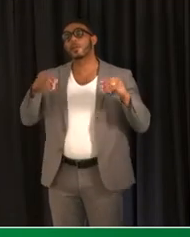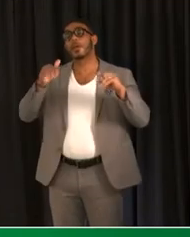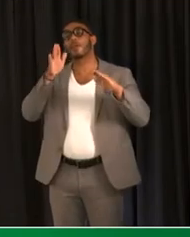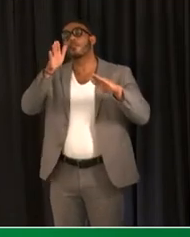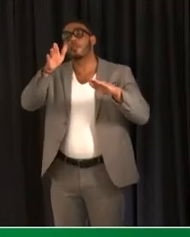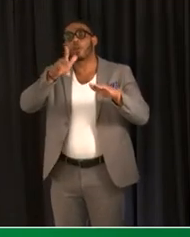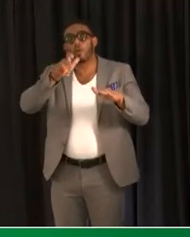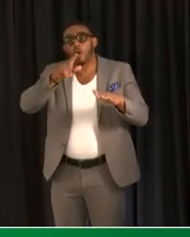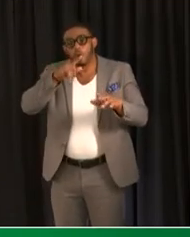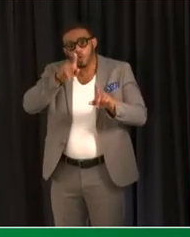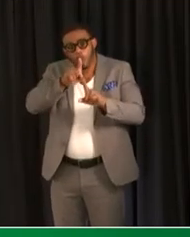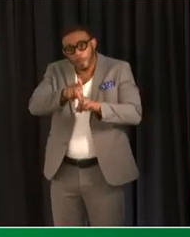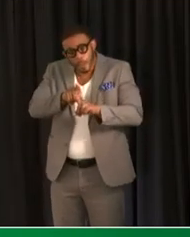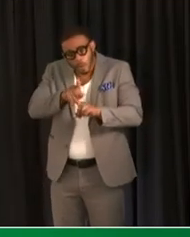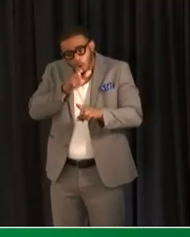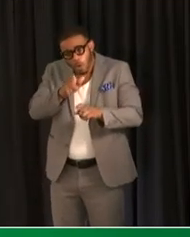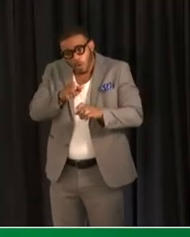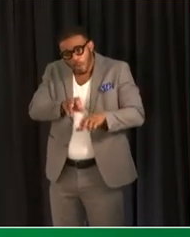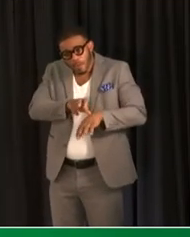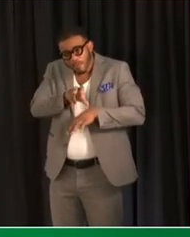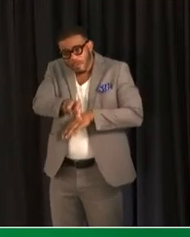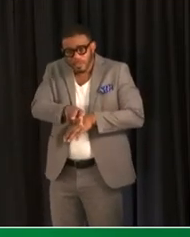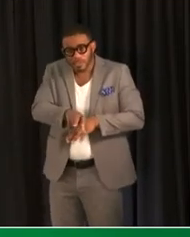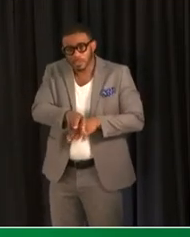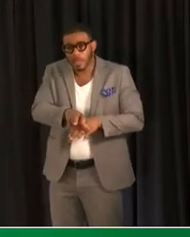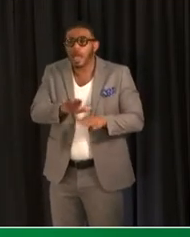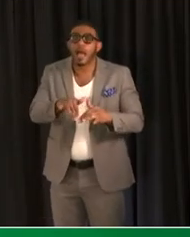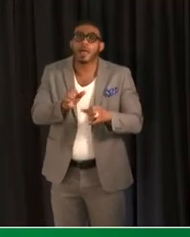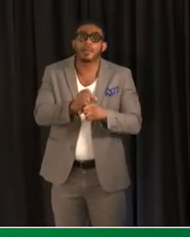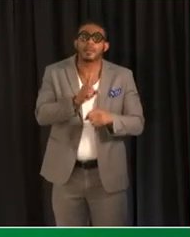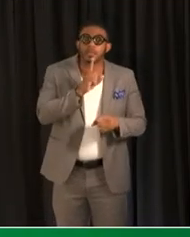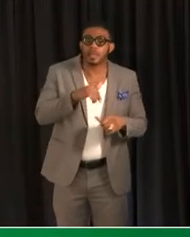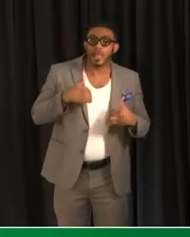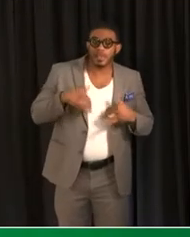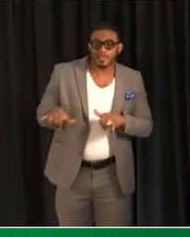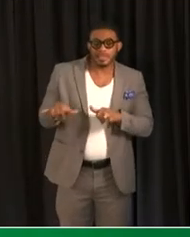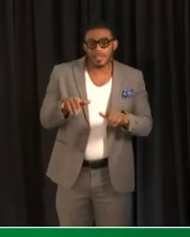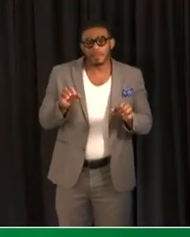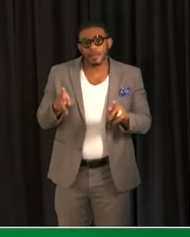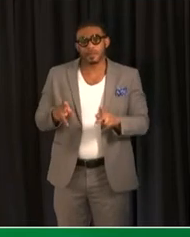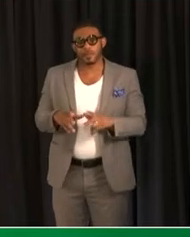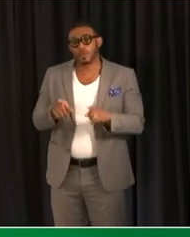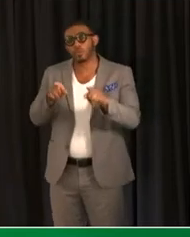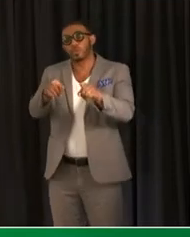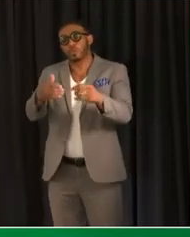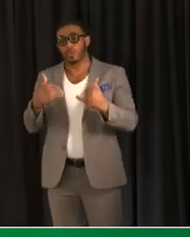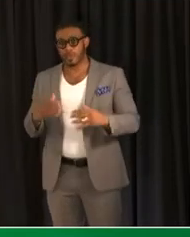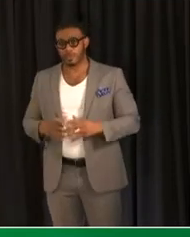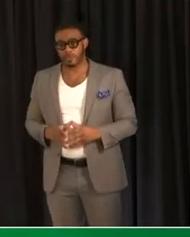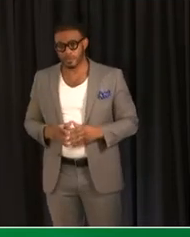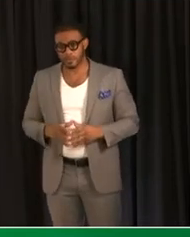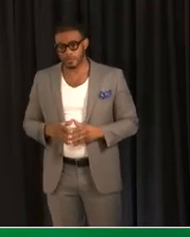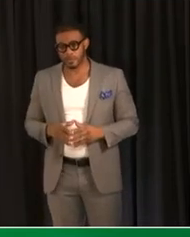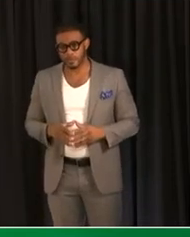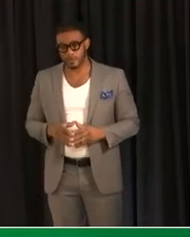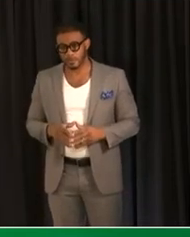forward, right? Who are you mentoring? Who are you investing in? How do you make sure they have the same opportunities you